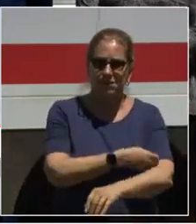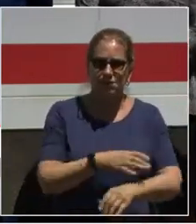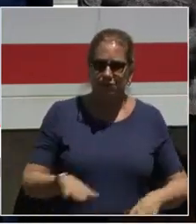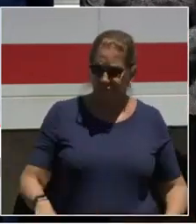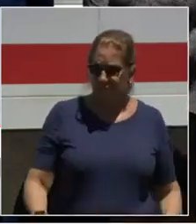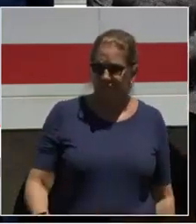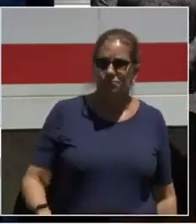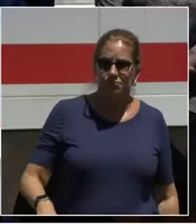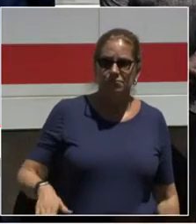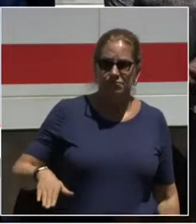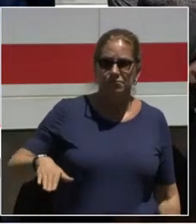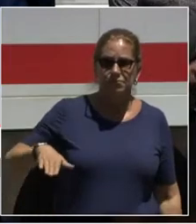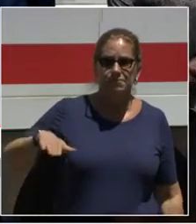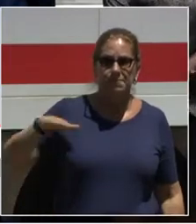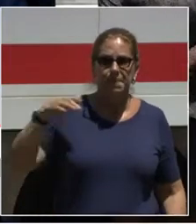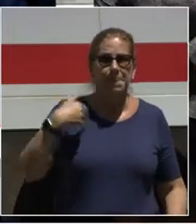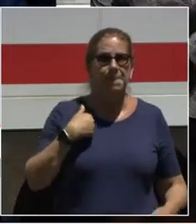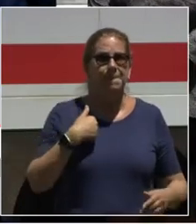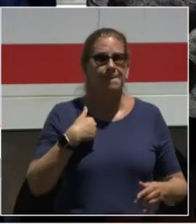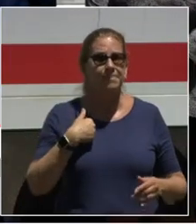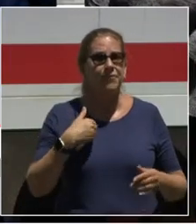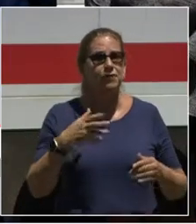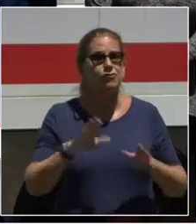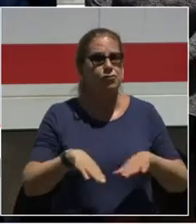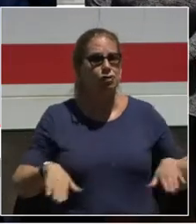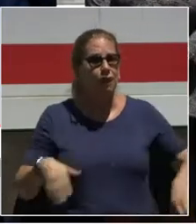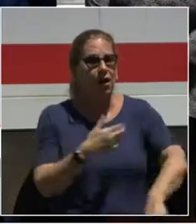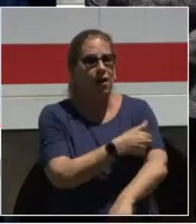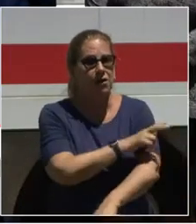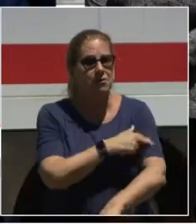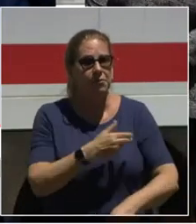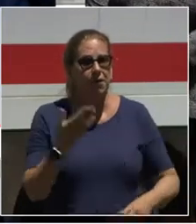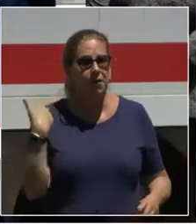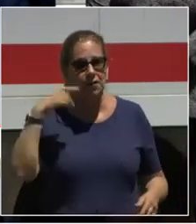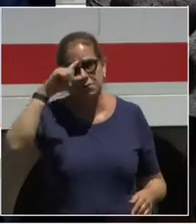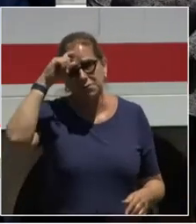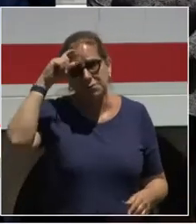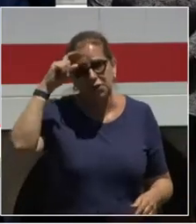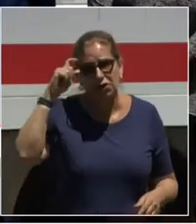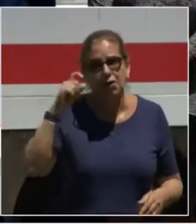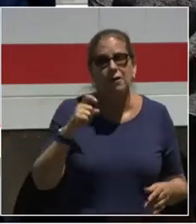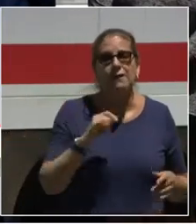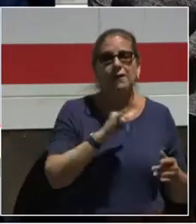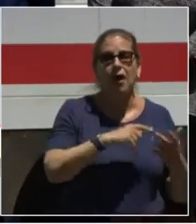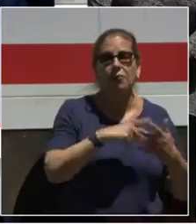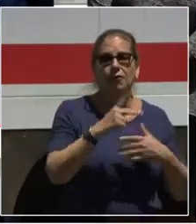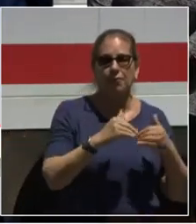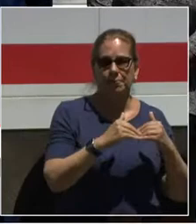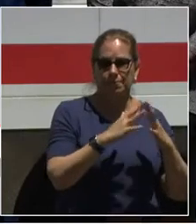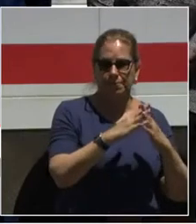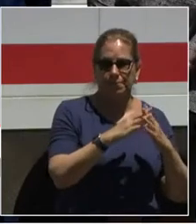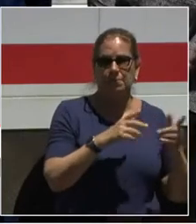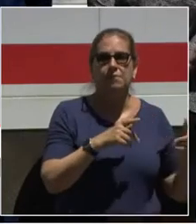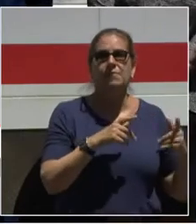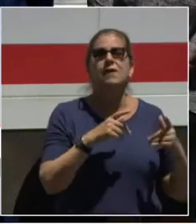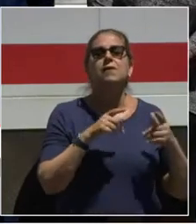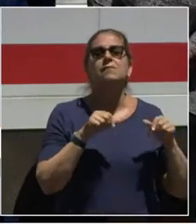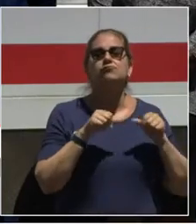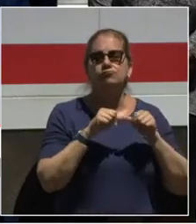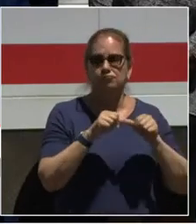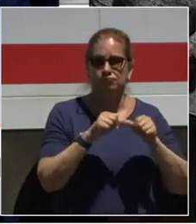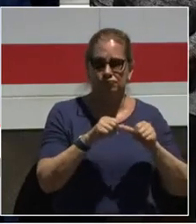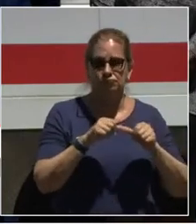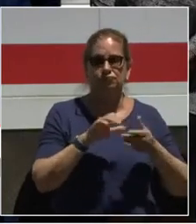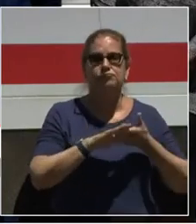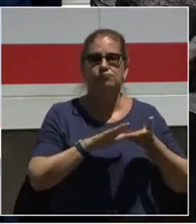at some of the clinics that they did, and I will happily do it this year as well. So we want to encourage families not to wait to the last